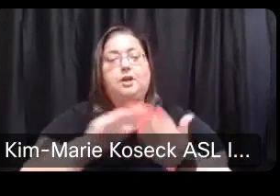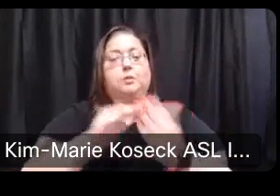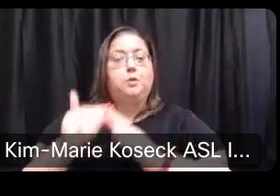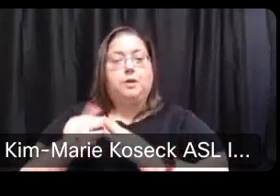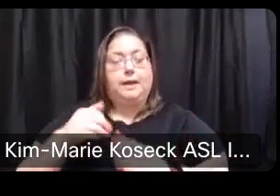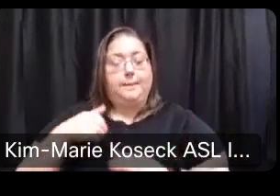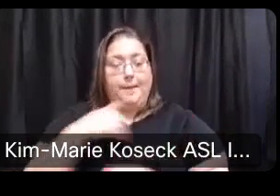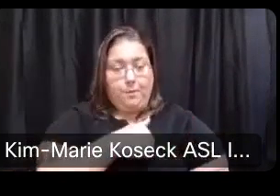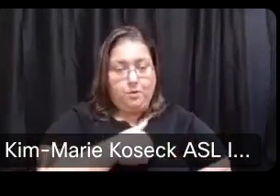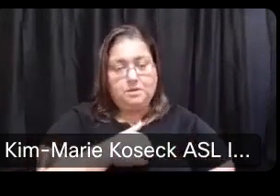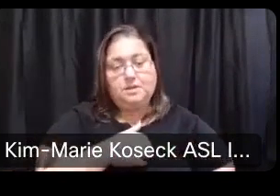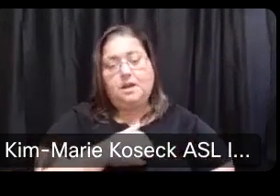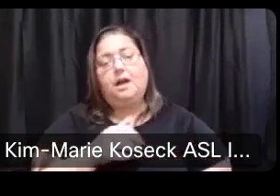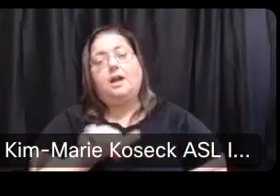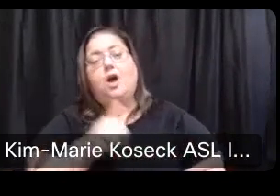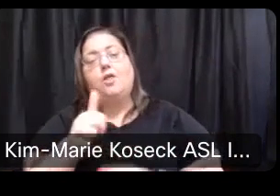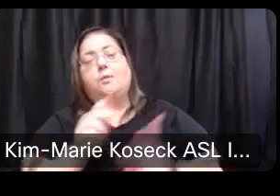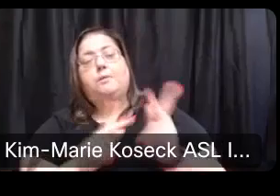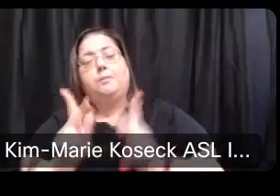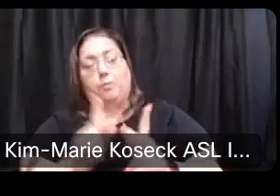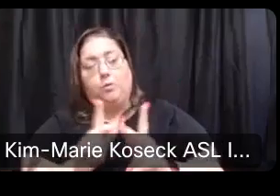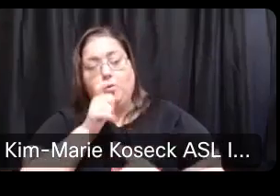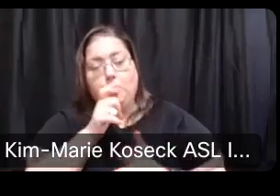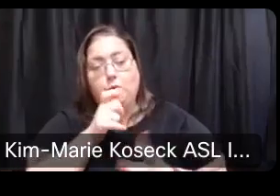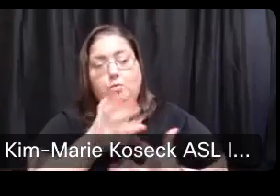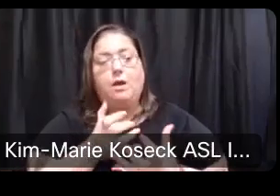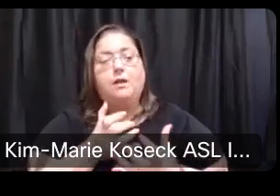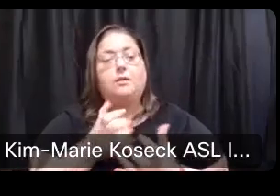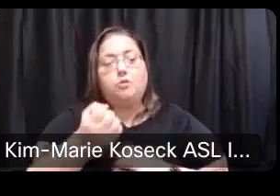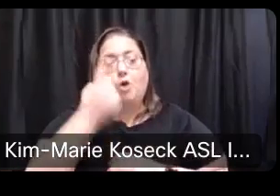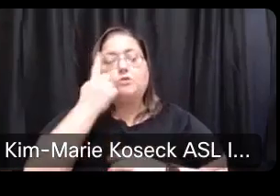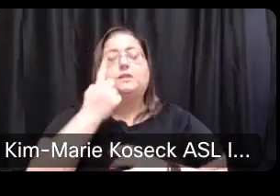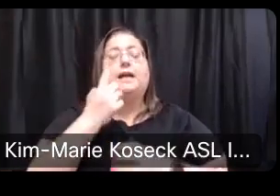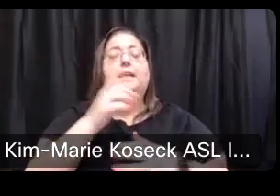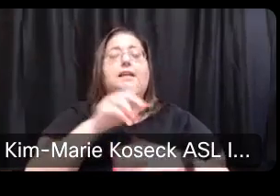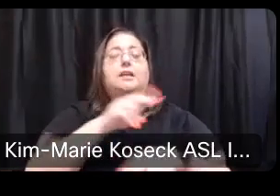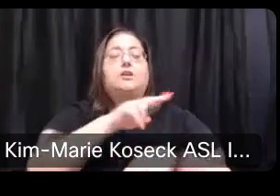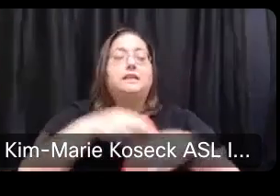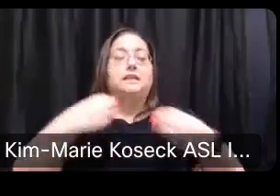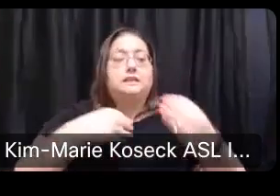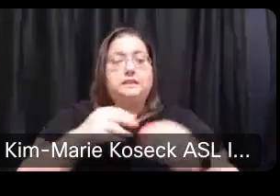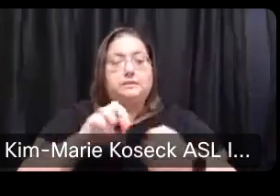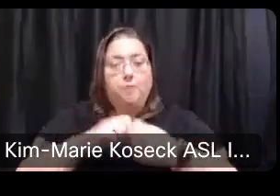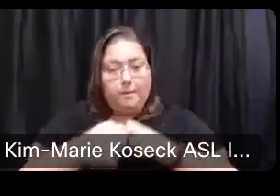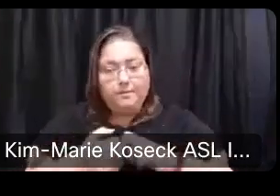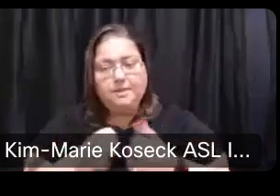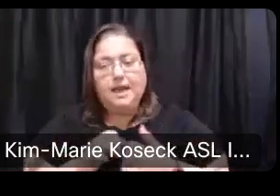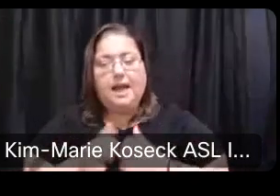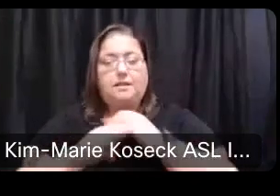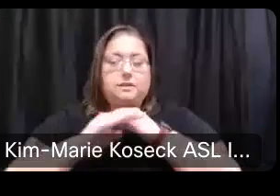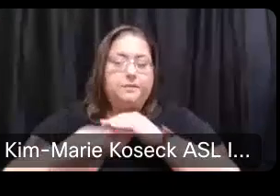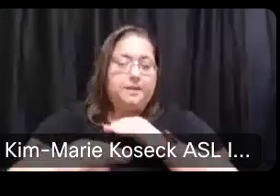and leaders to increase their understanding of resilience issues and strategies. Number 4,